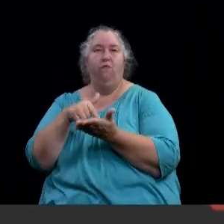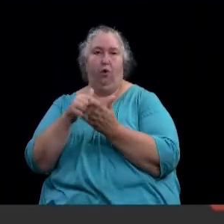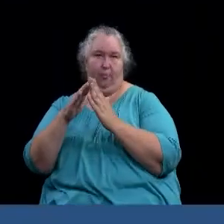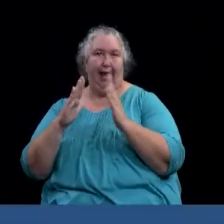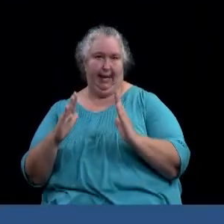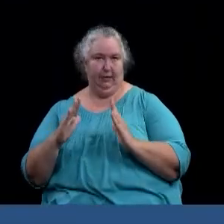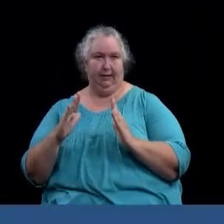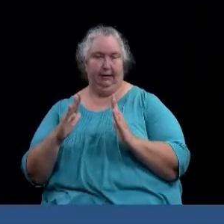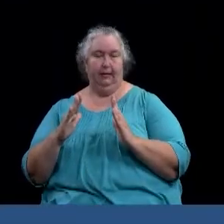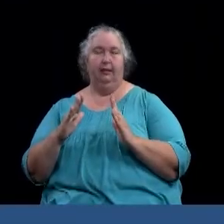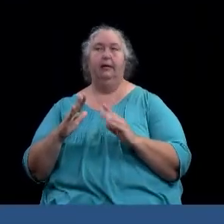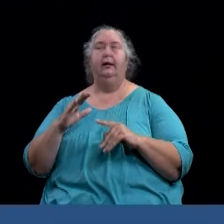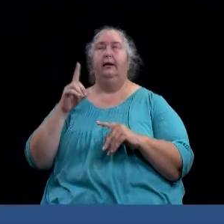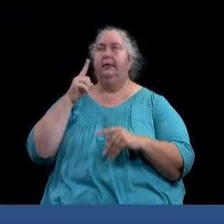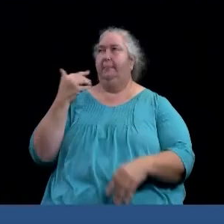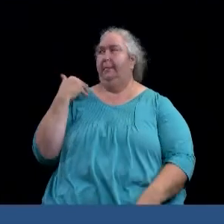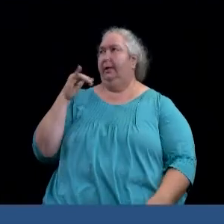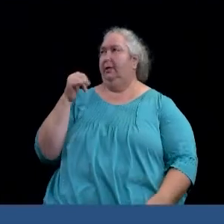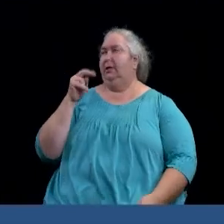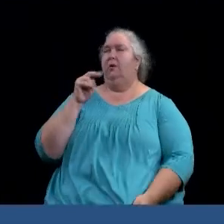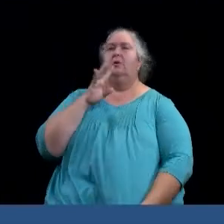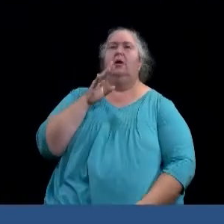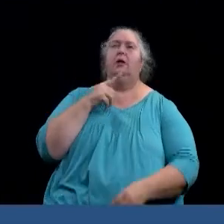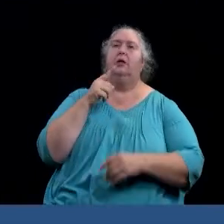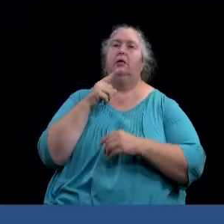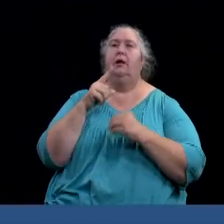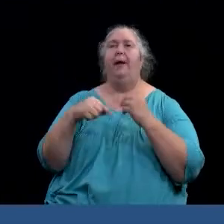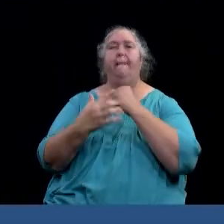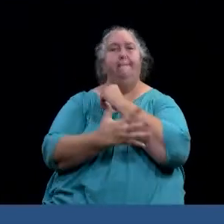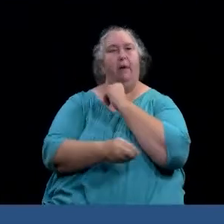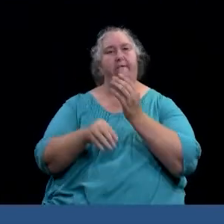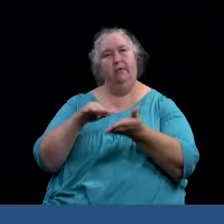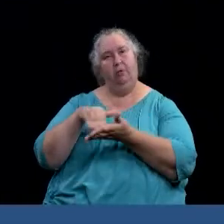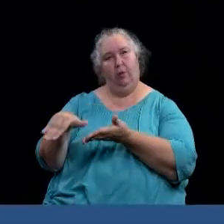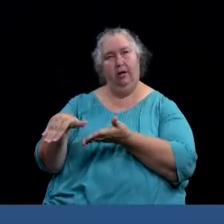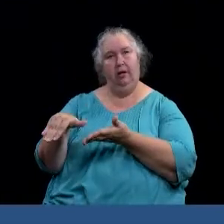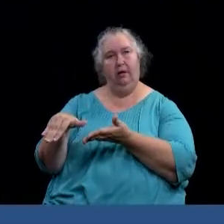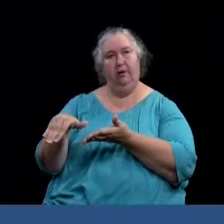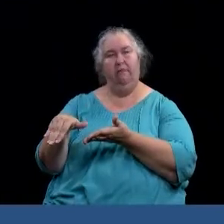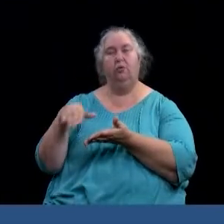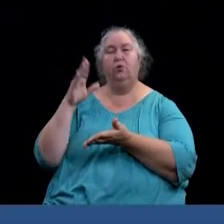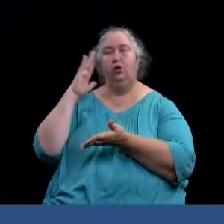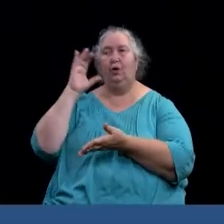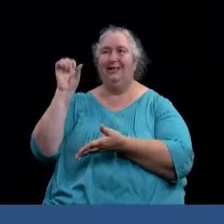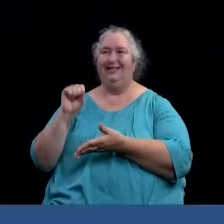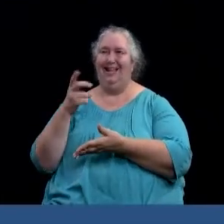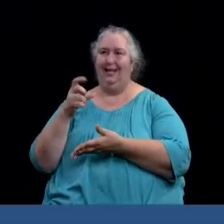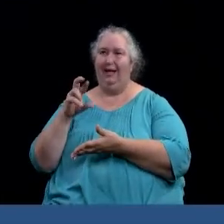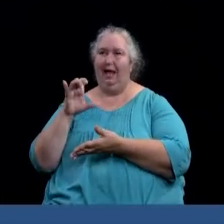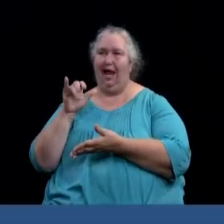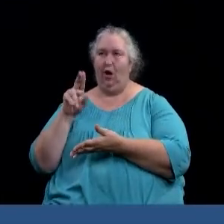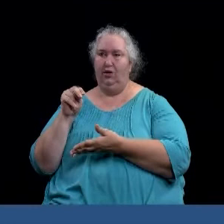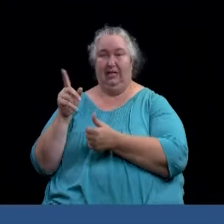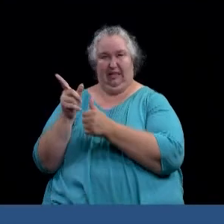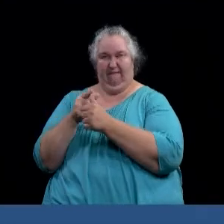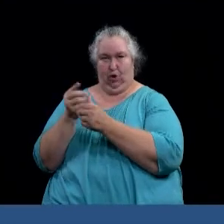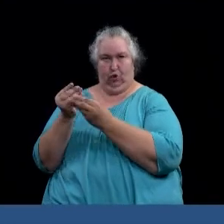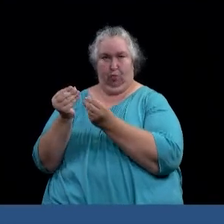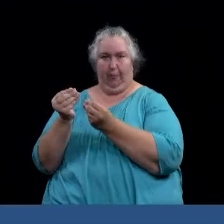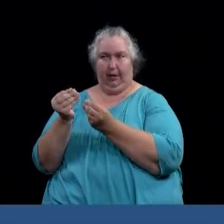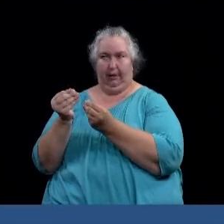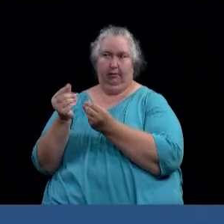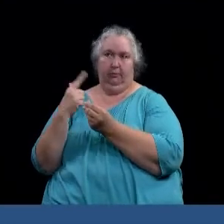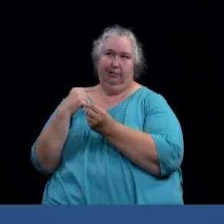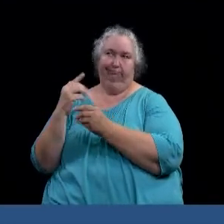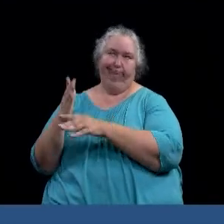waiver. As you know, this South Terrace is the first property we'll be doing. I do have William Walters,